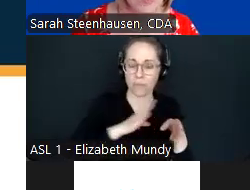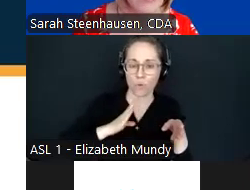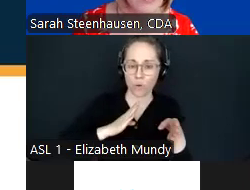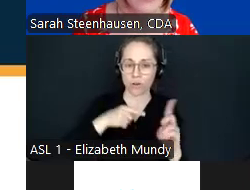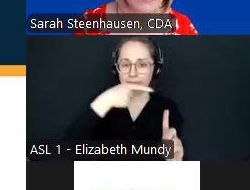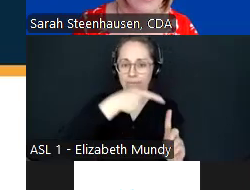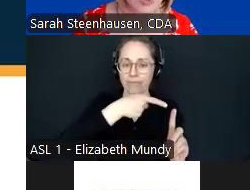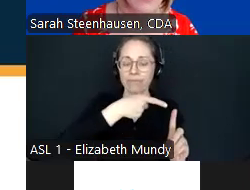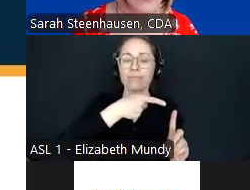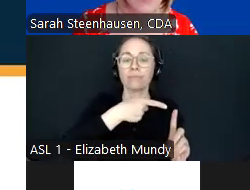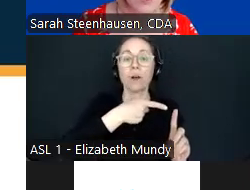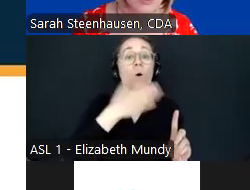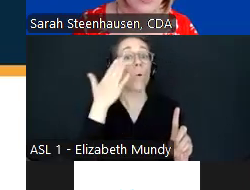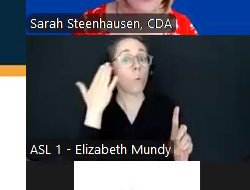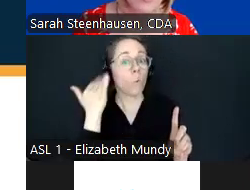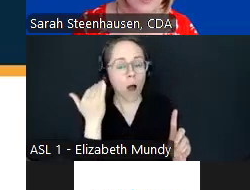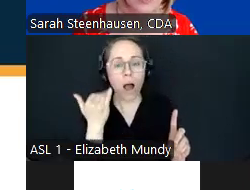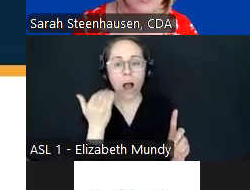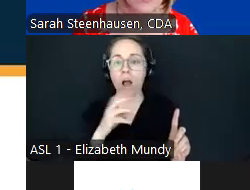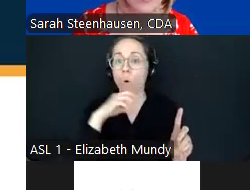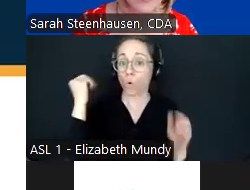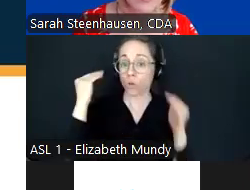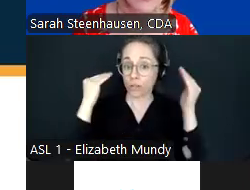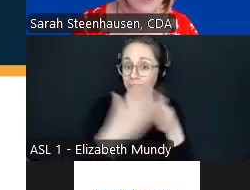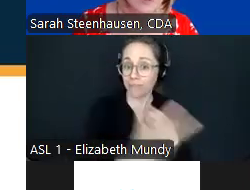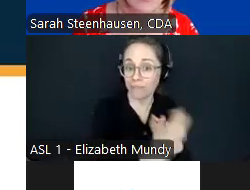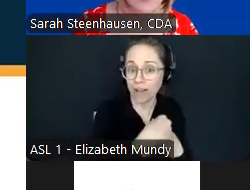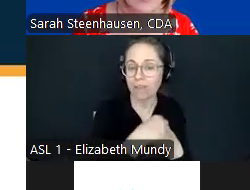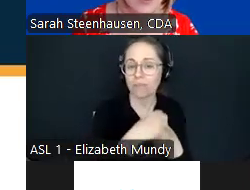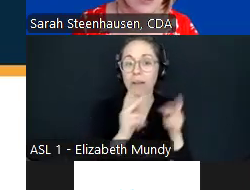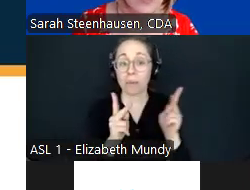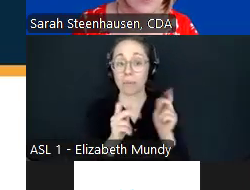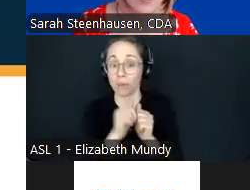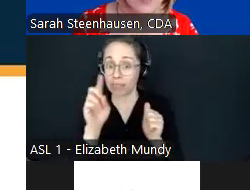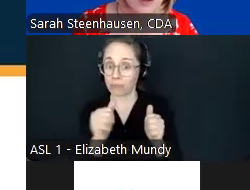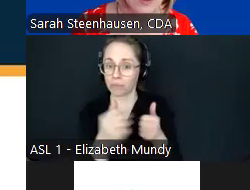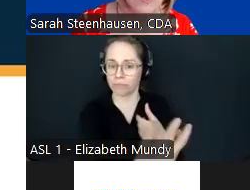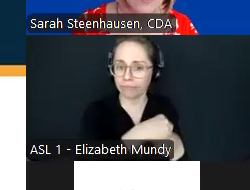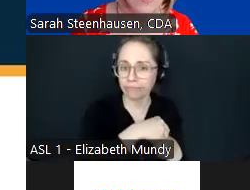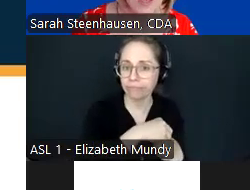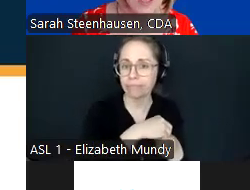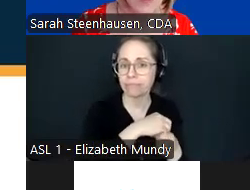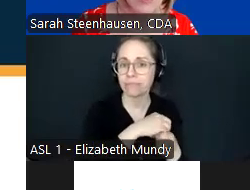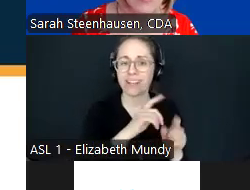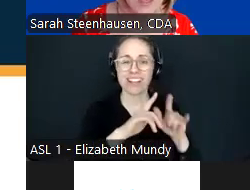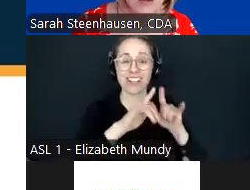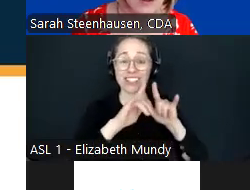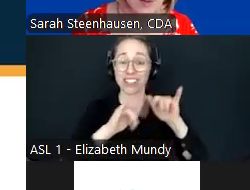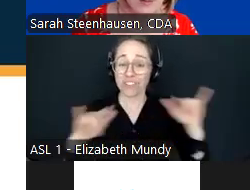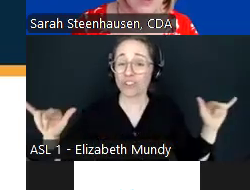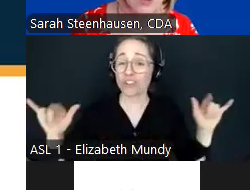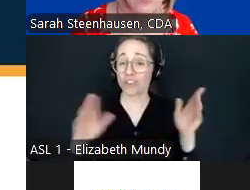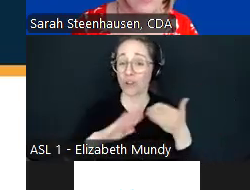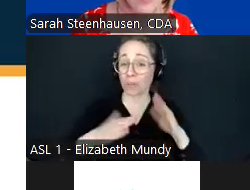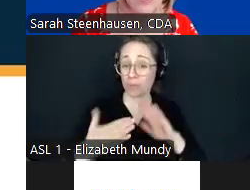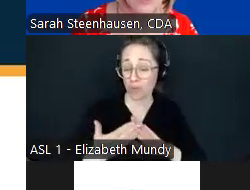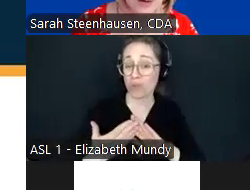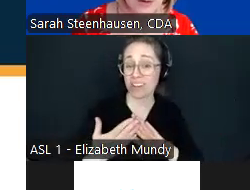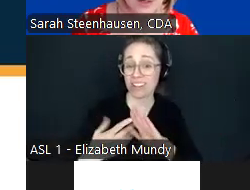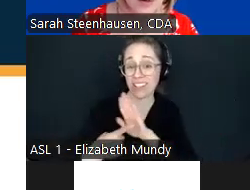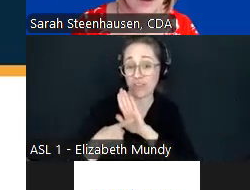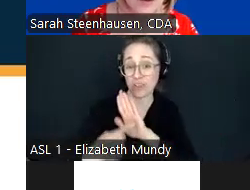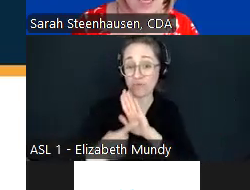Ensuring that we have representation from older adults, people with disabilities, the diverse communities that represent these populations, as